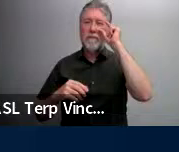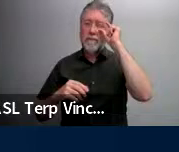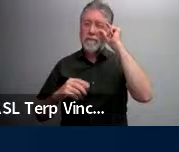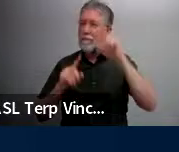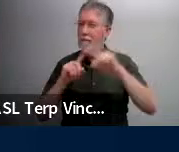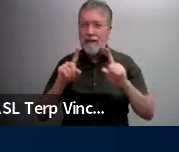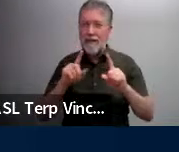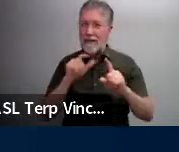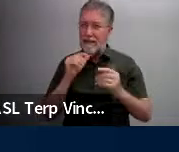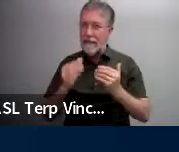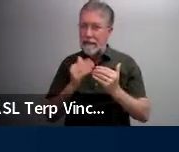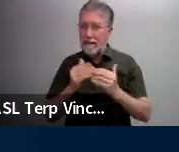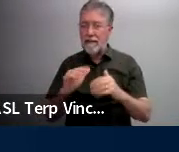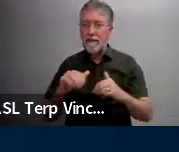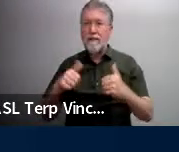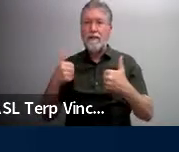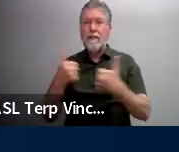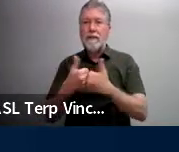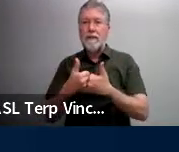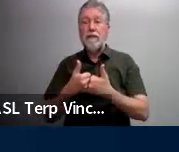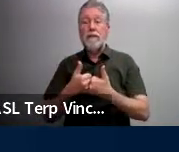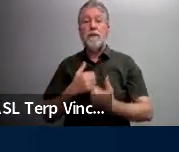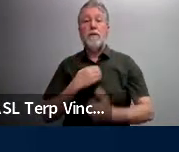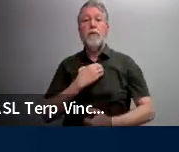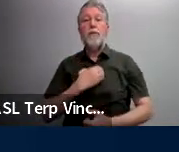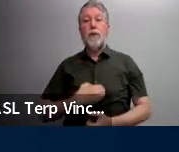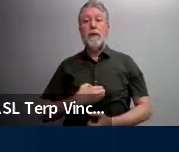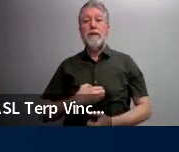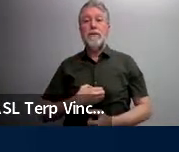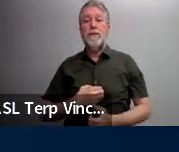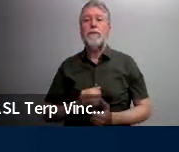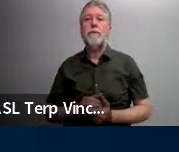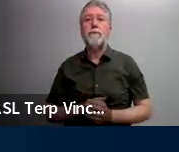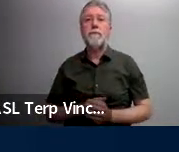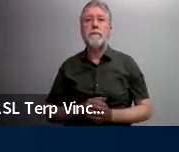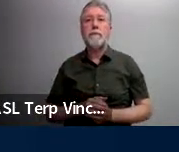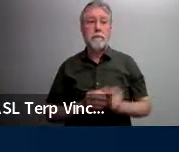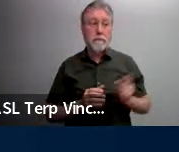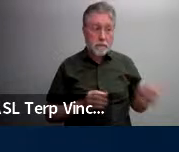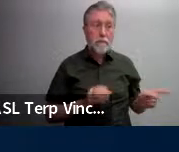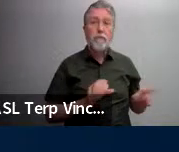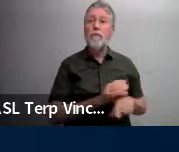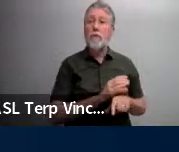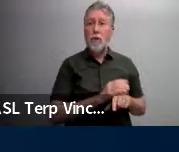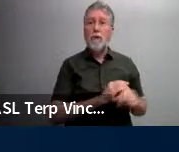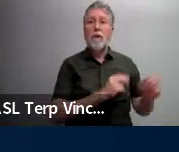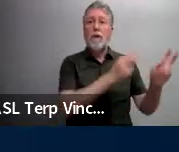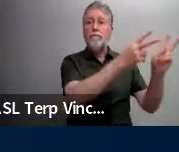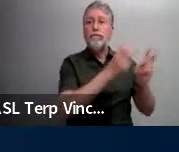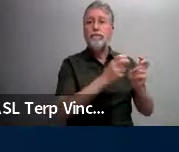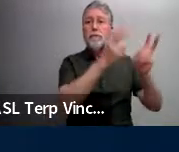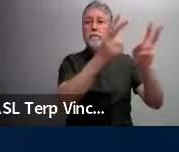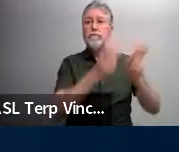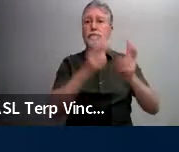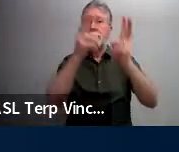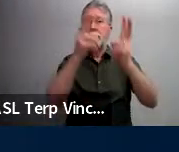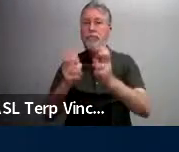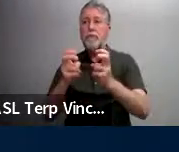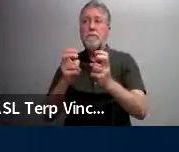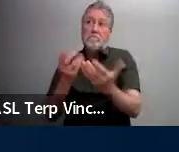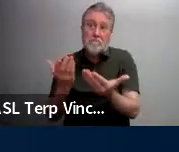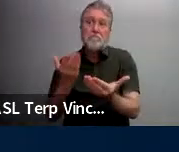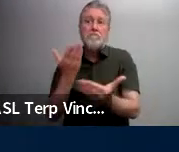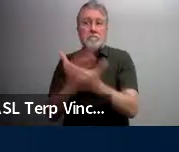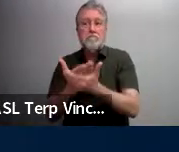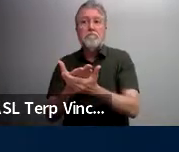that it may be really helpful in going out and finding the known sources of